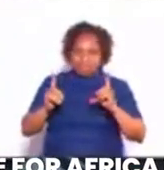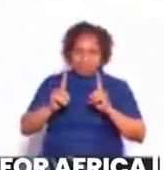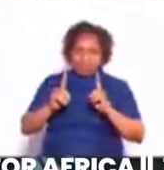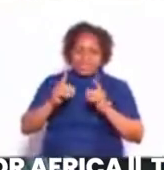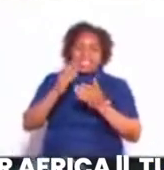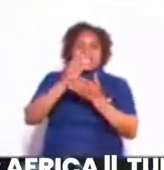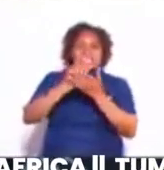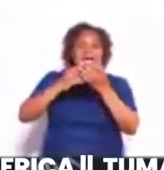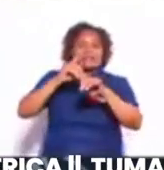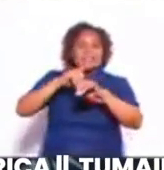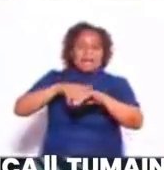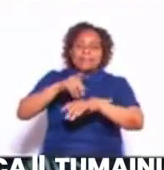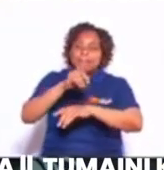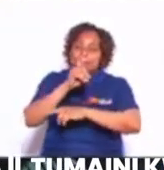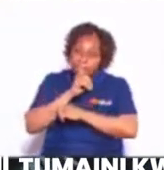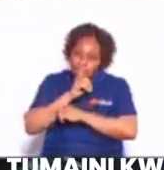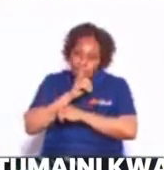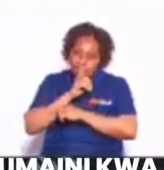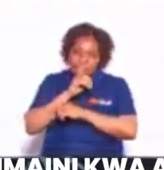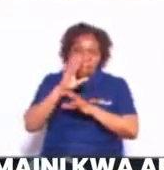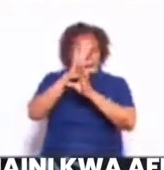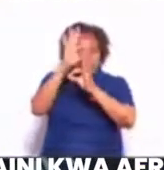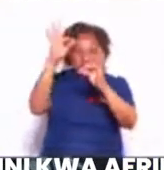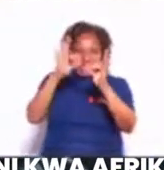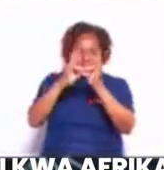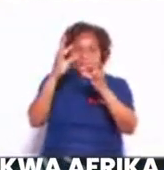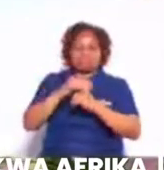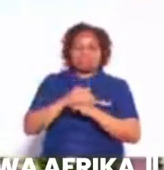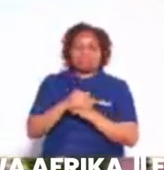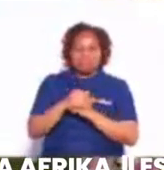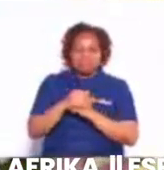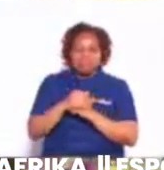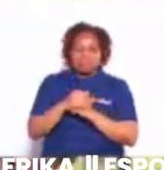Sometimes silence is perfect.